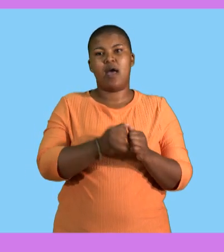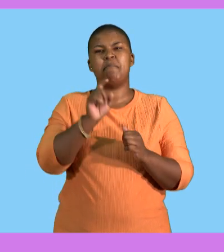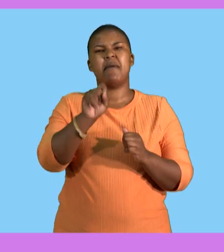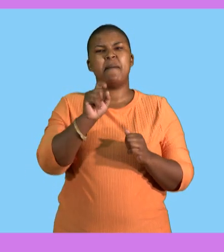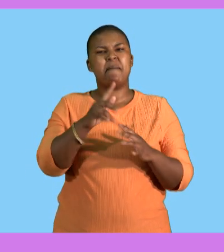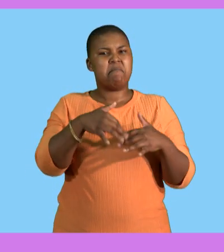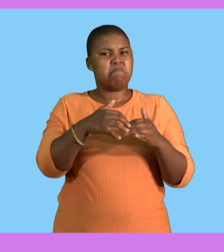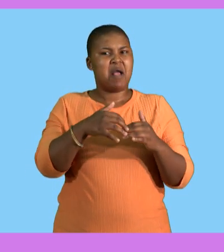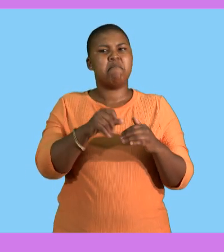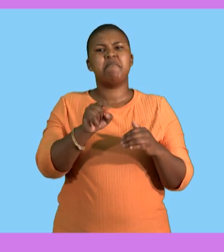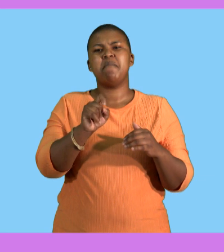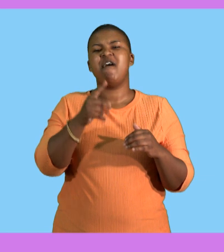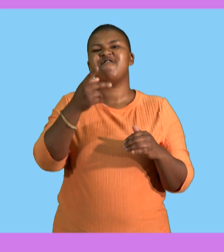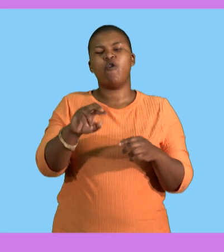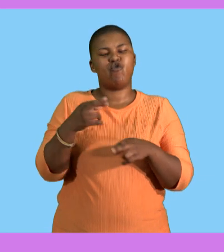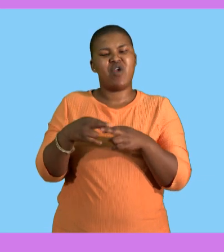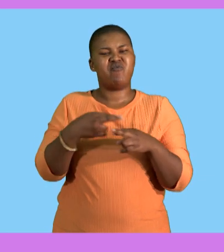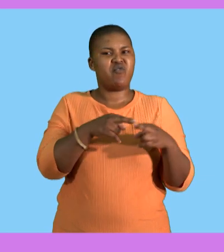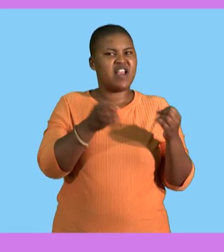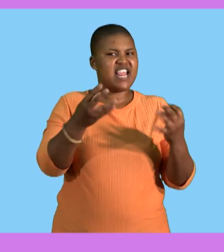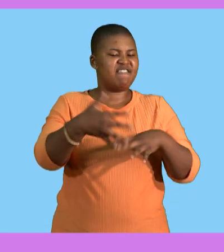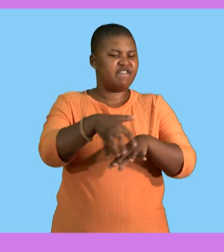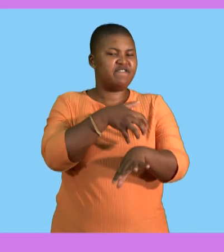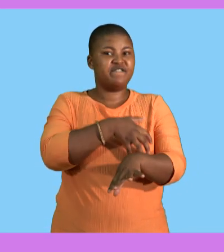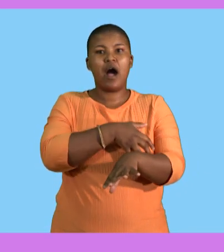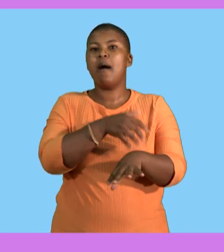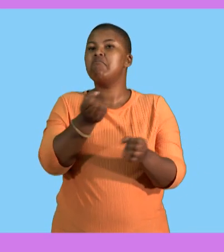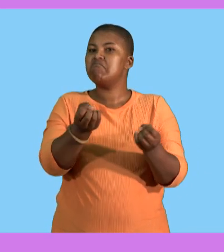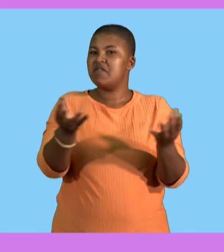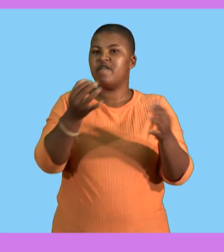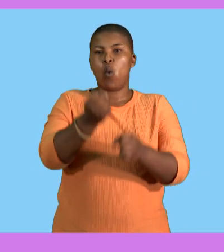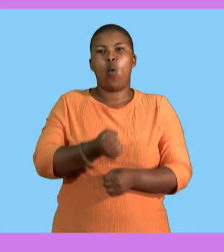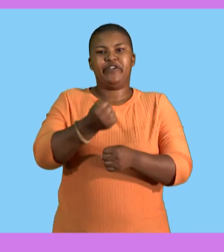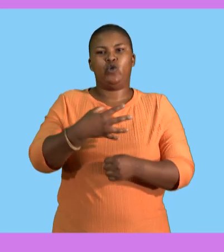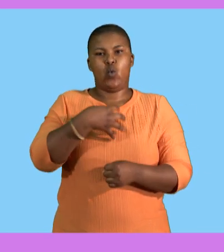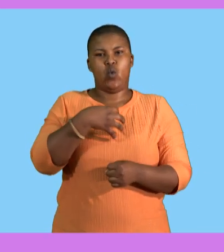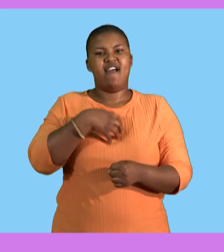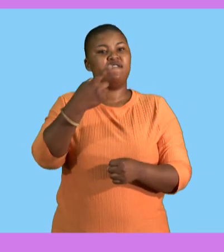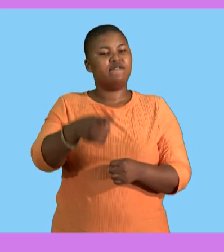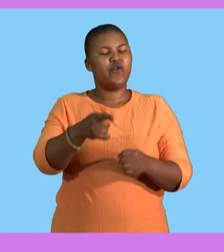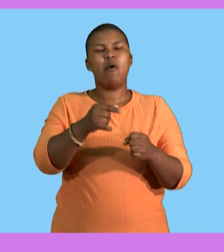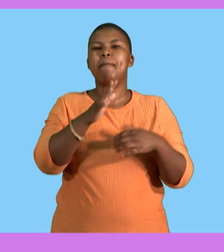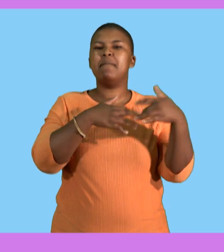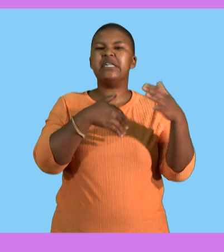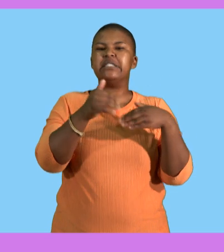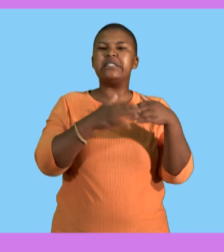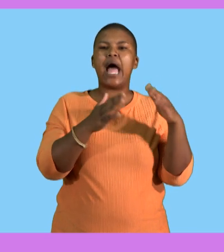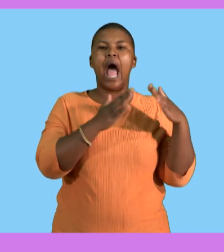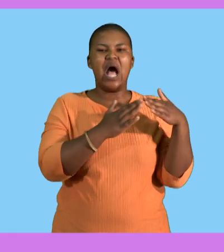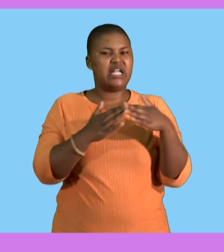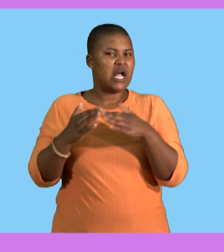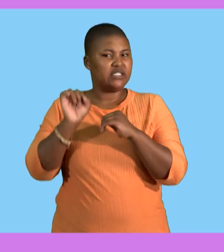farm to rent out to horse owners who needs their stables to house their horses. First